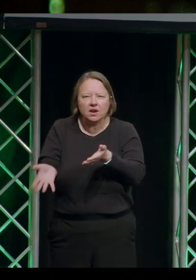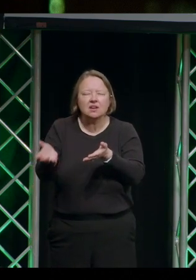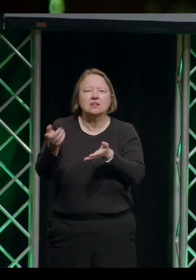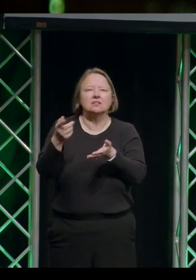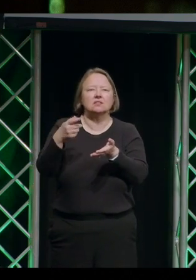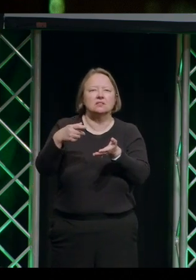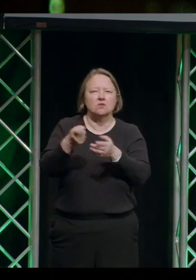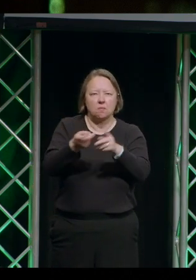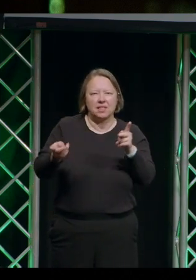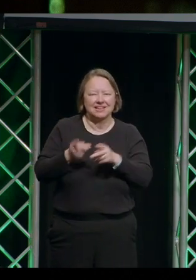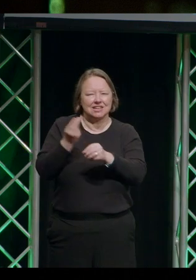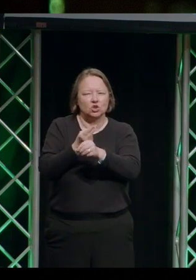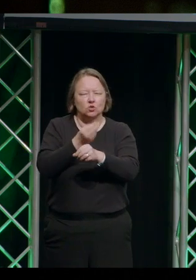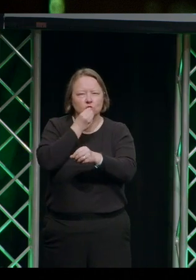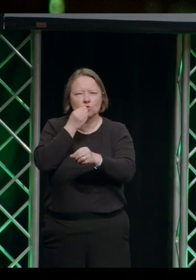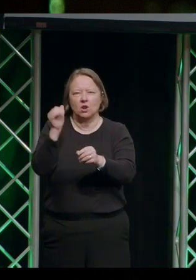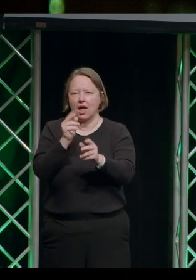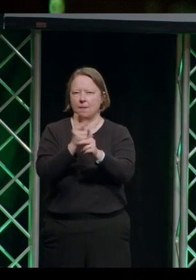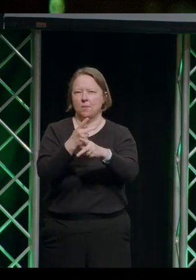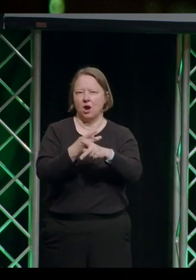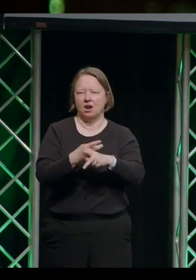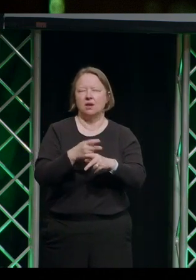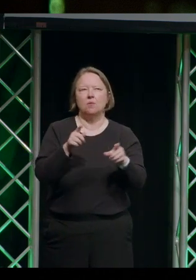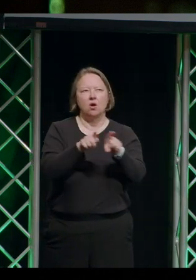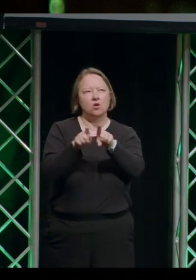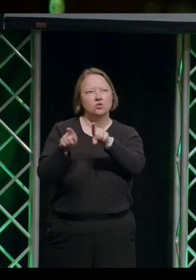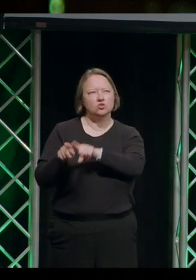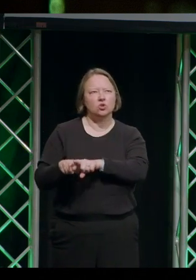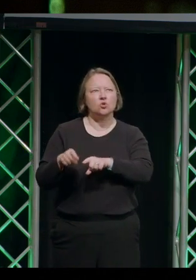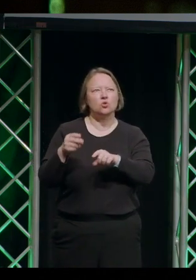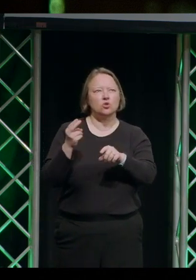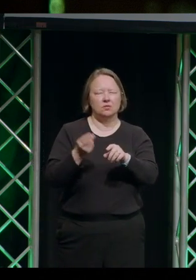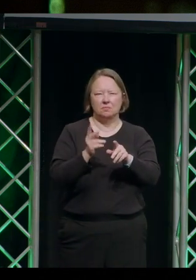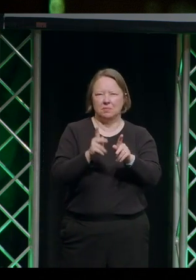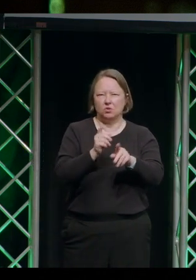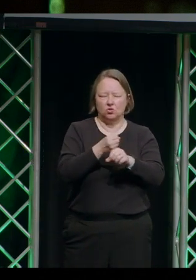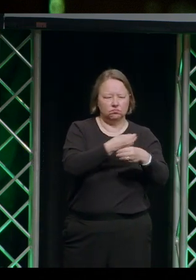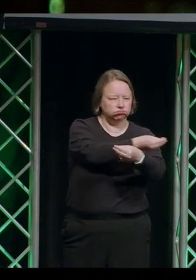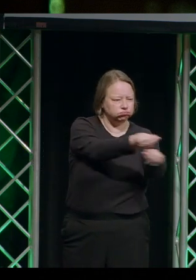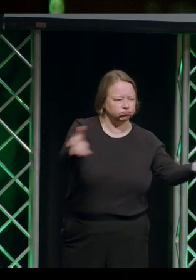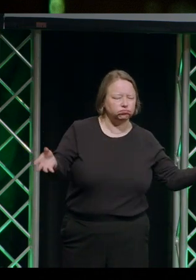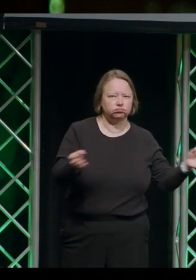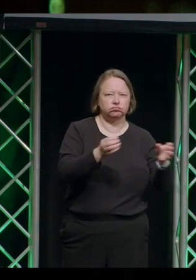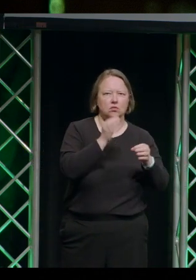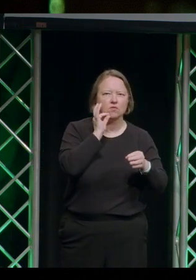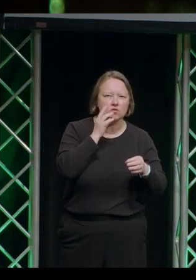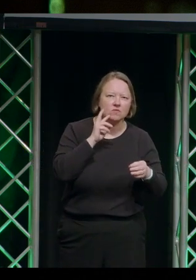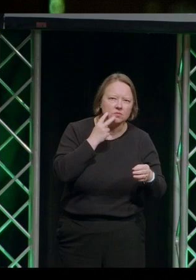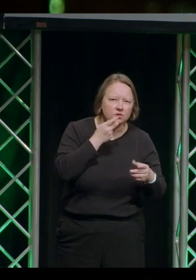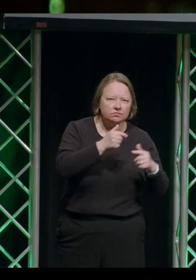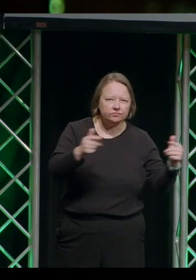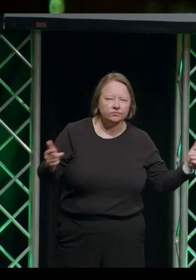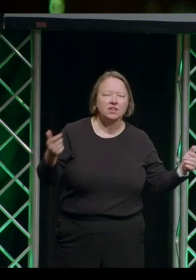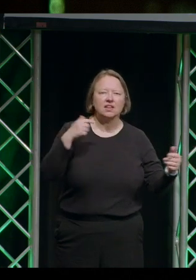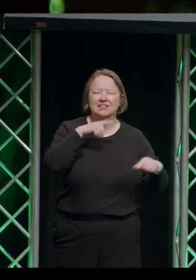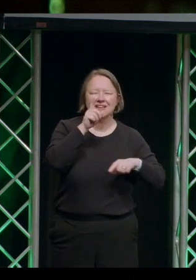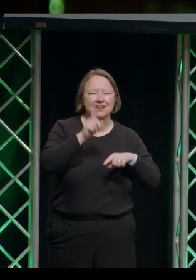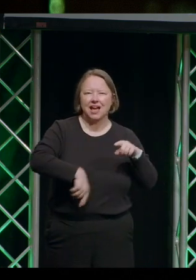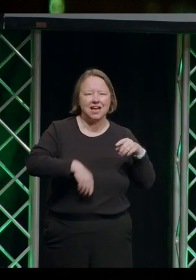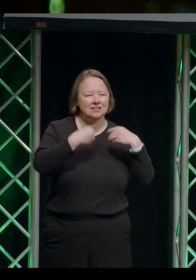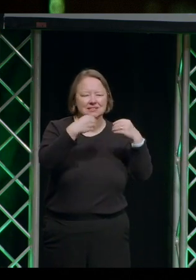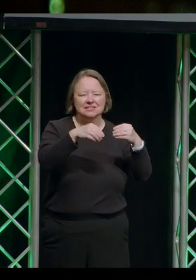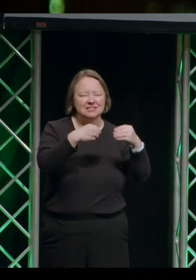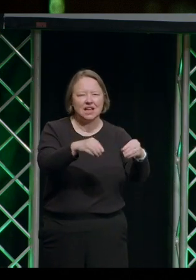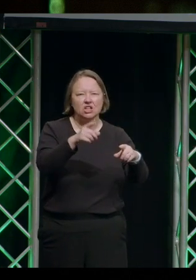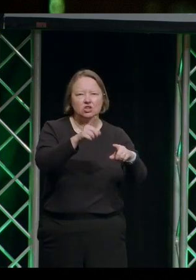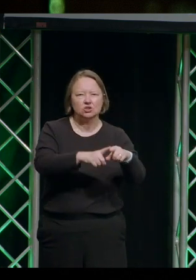as a product, as well as produce distributors, because they aren't able to sell the materials to